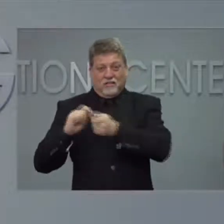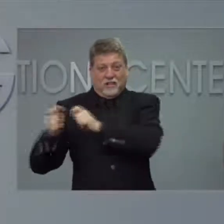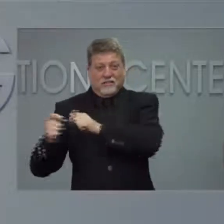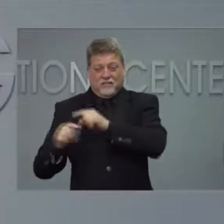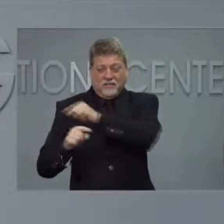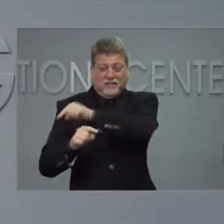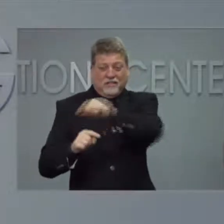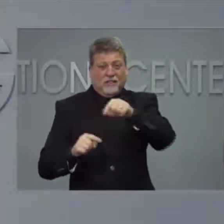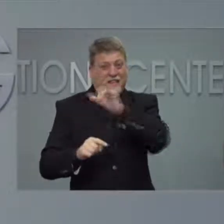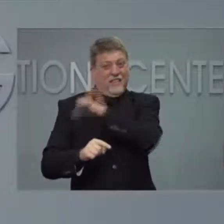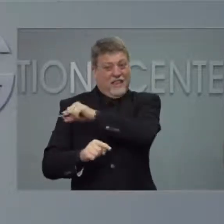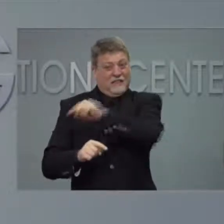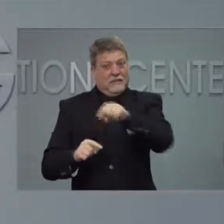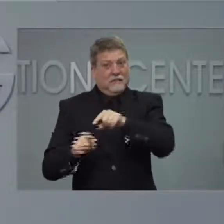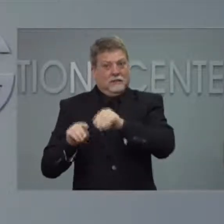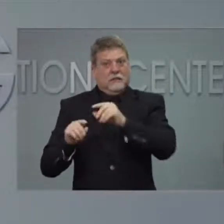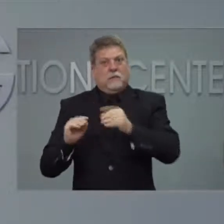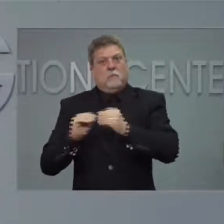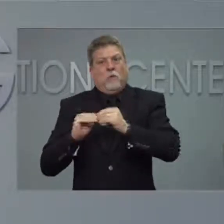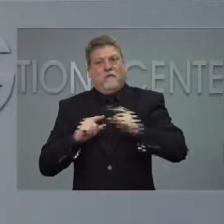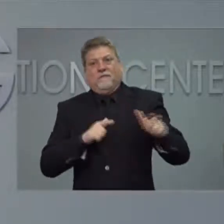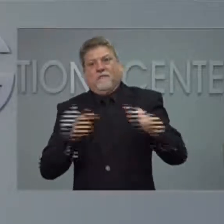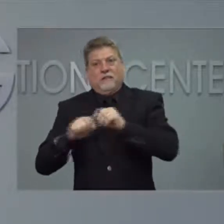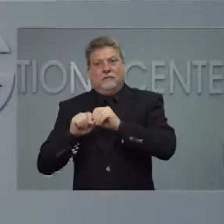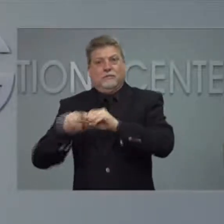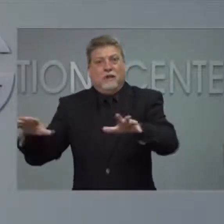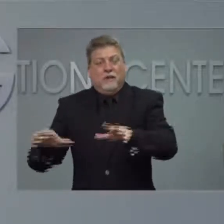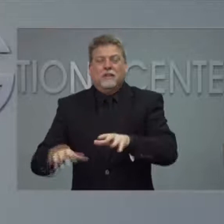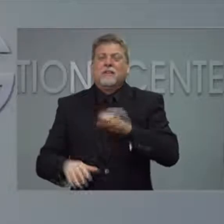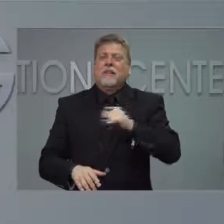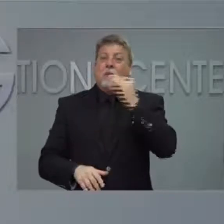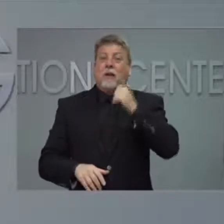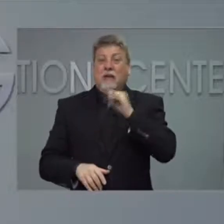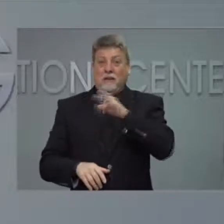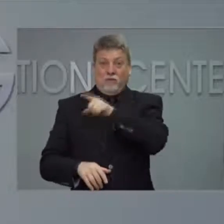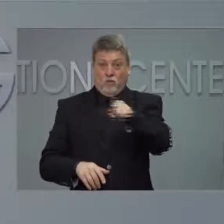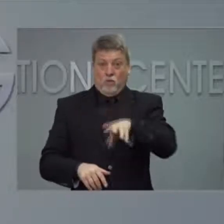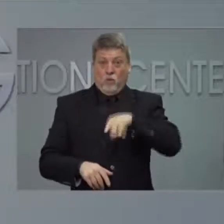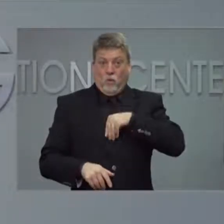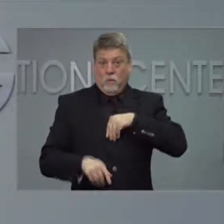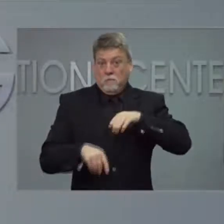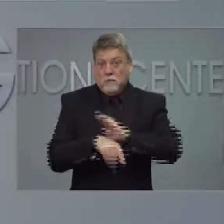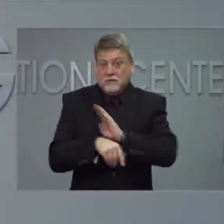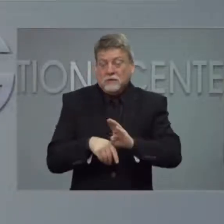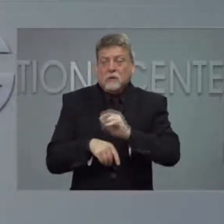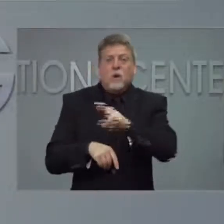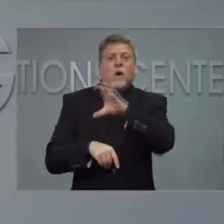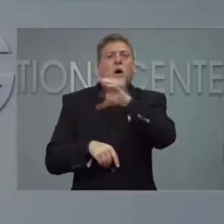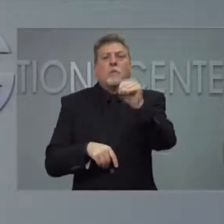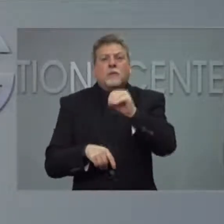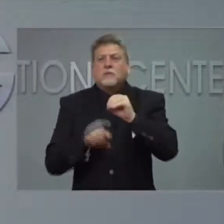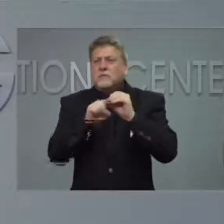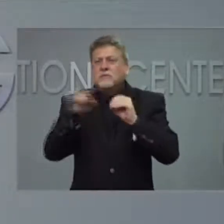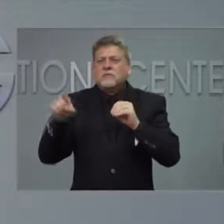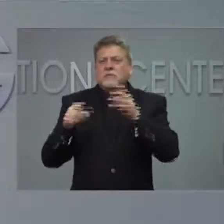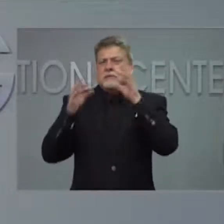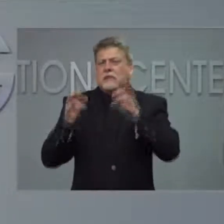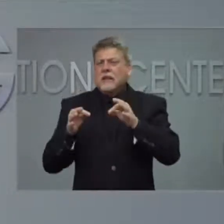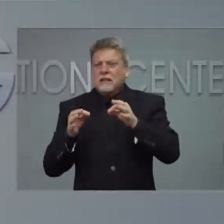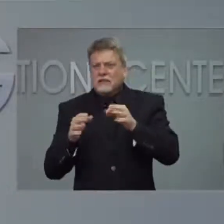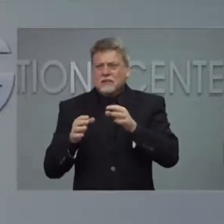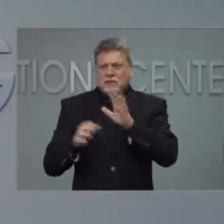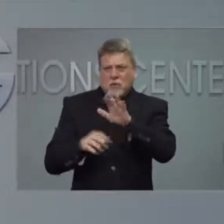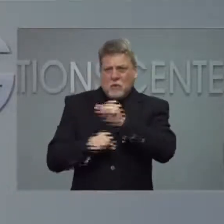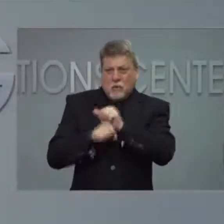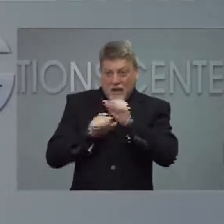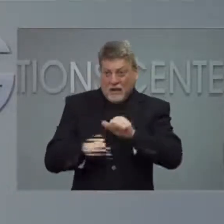certainly need to keep our guard up. I'd encourage all employers that can continue to keep their employees remote to do so as